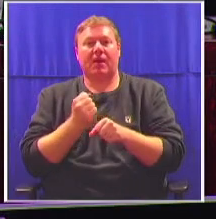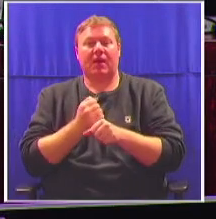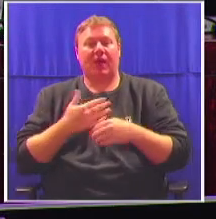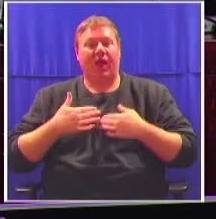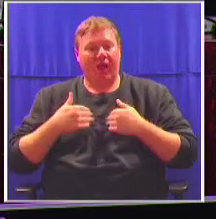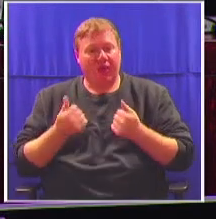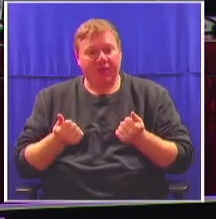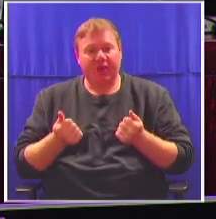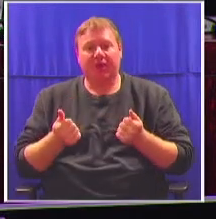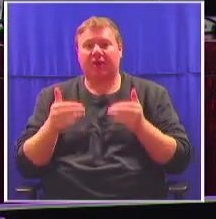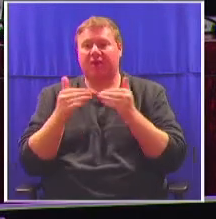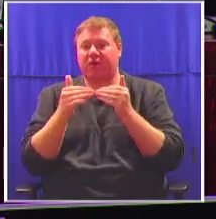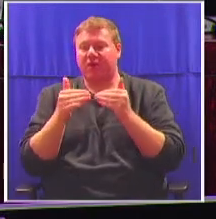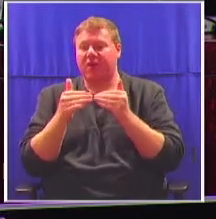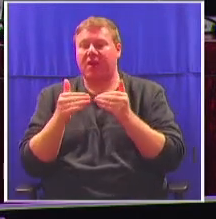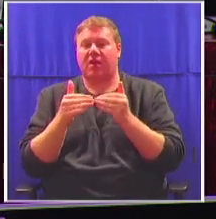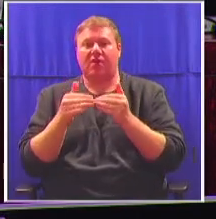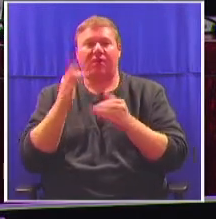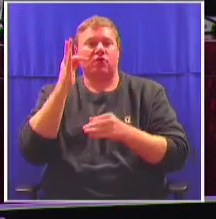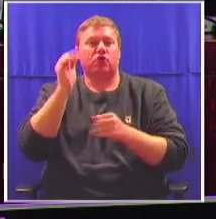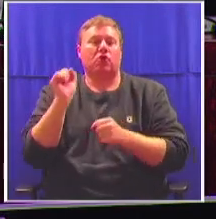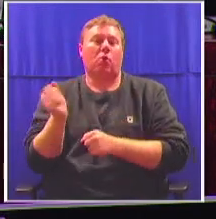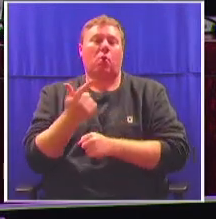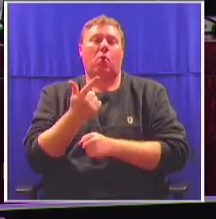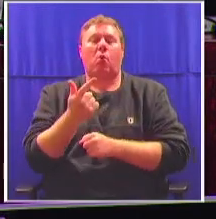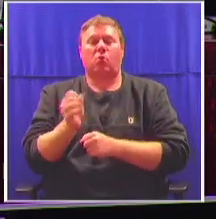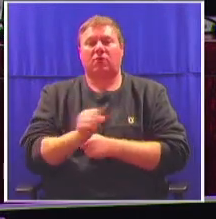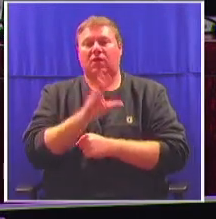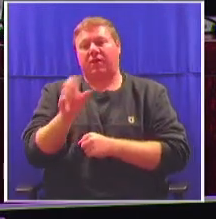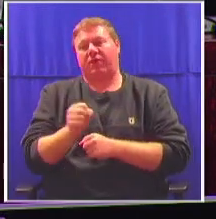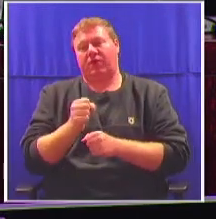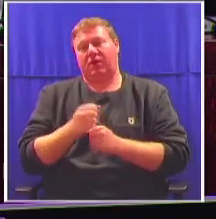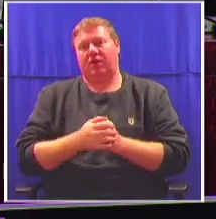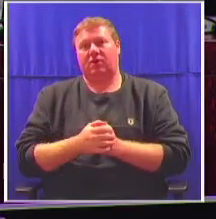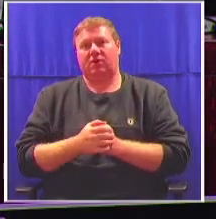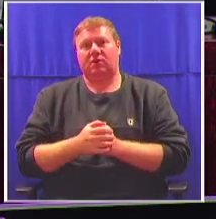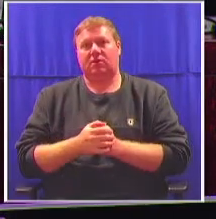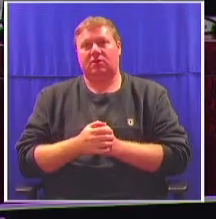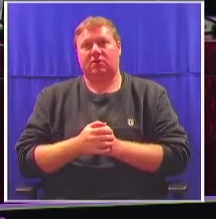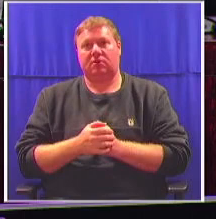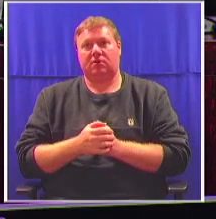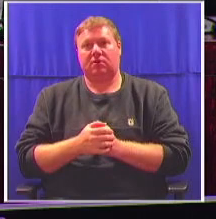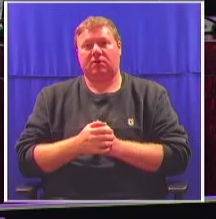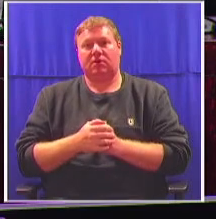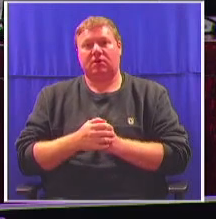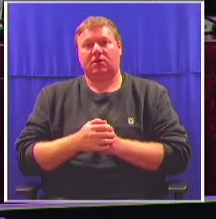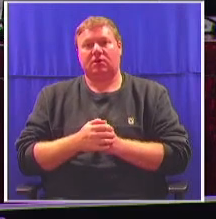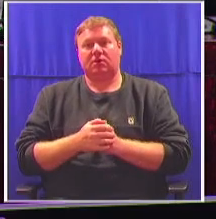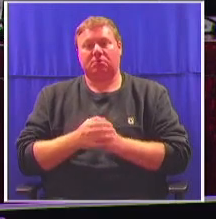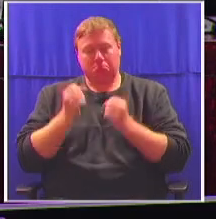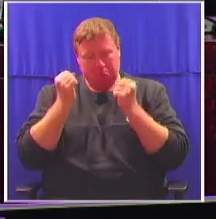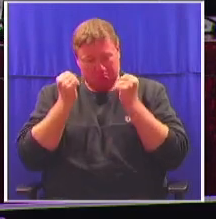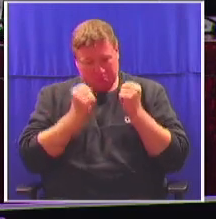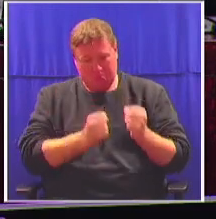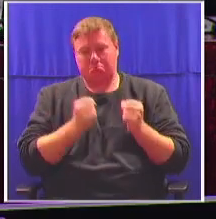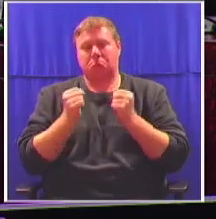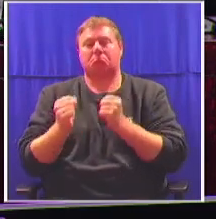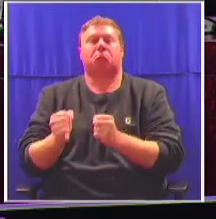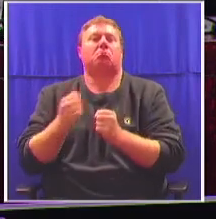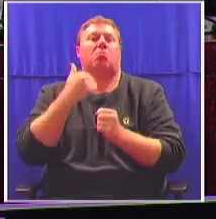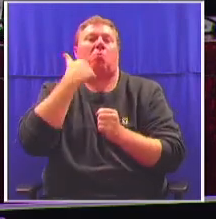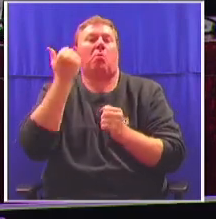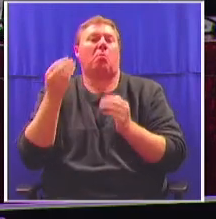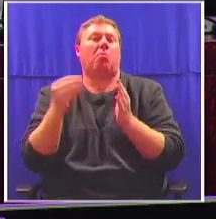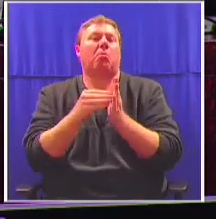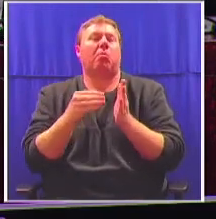more equitable future for all South Africans. We are indeed determined that the implementation of the NHI